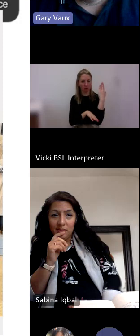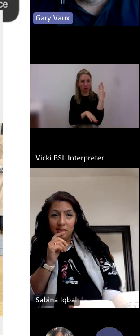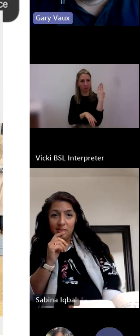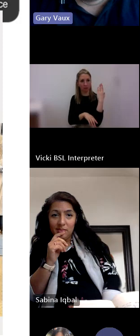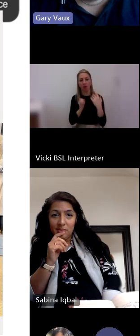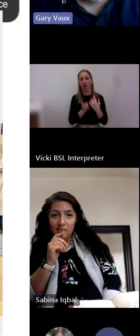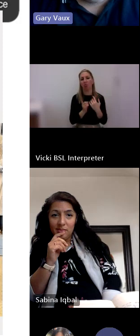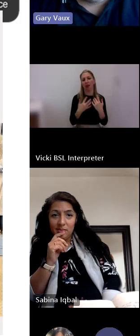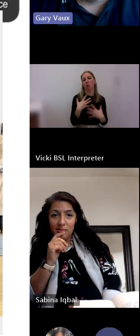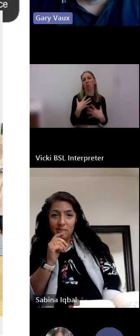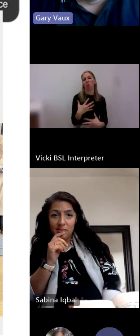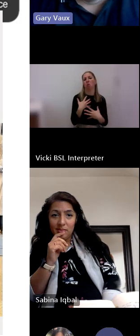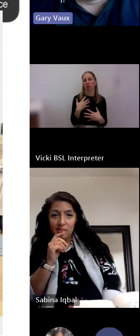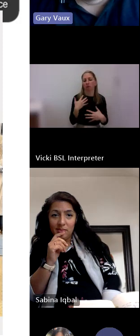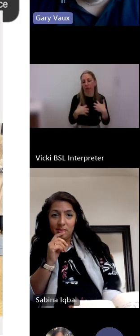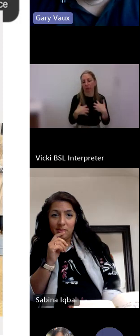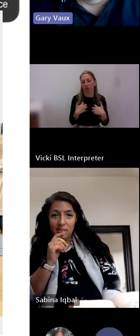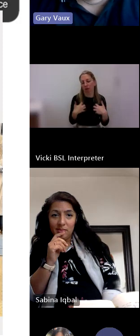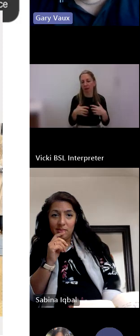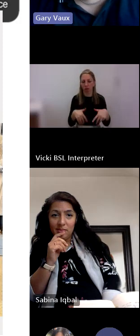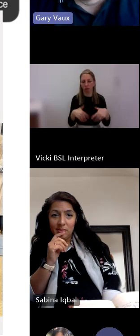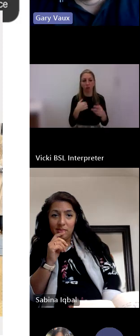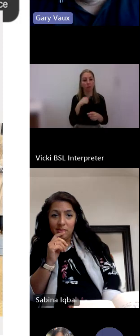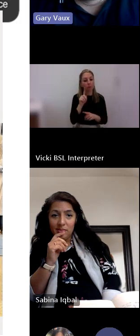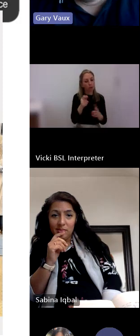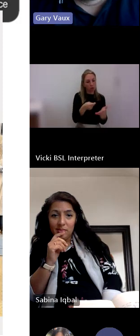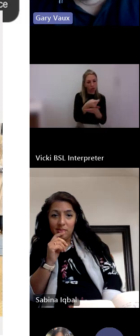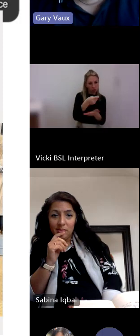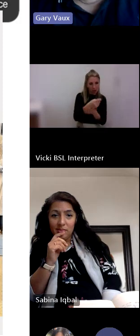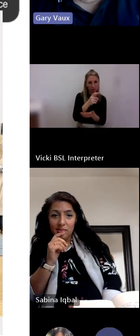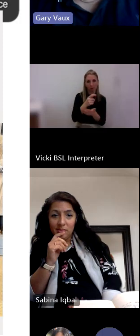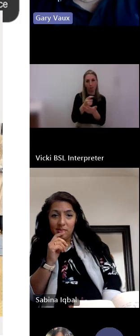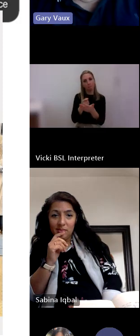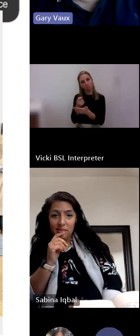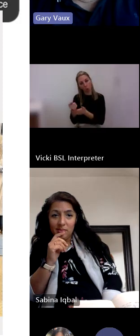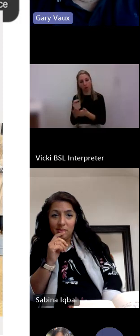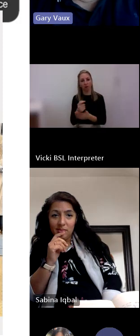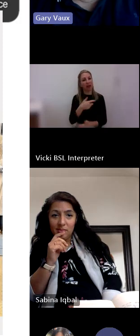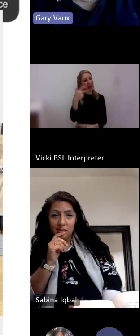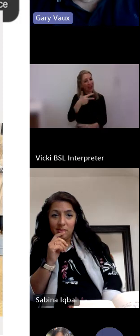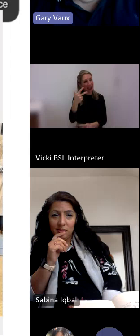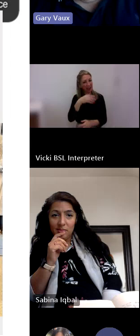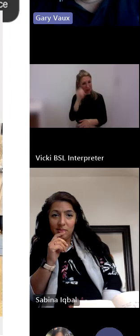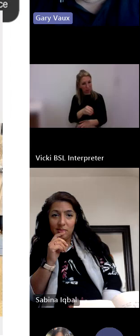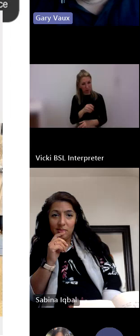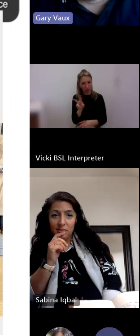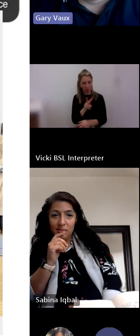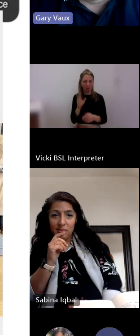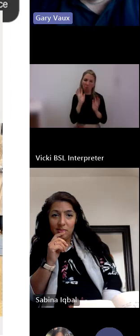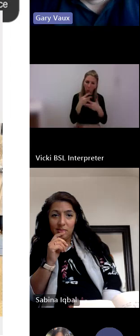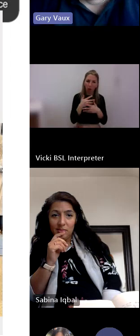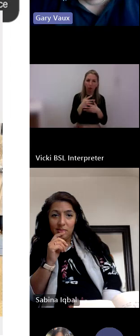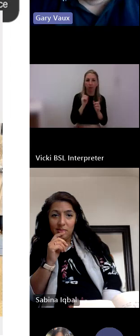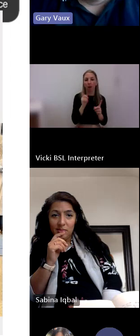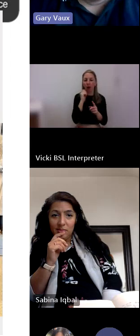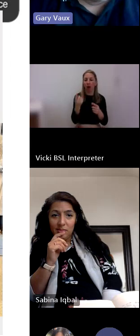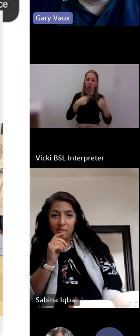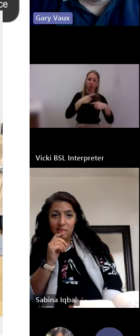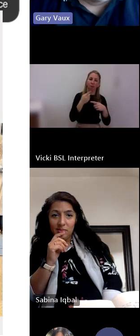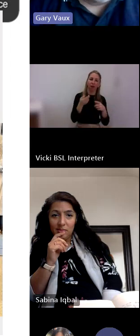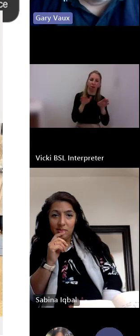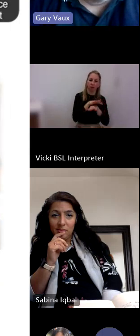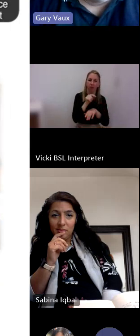a surprise. Rent and mortgages, only 18% of people were particularly worried, but I'll come back to that issue. Next